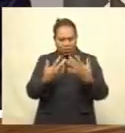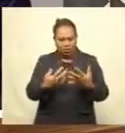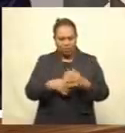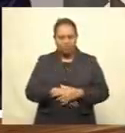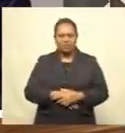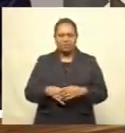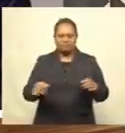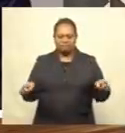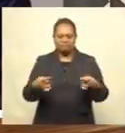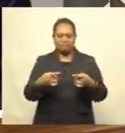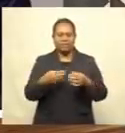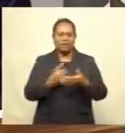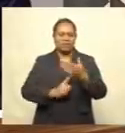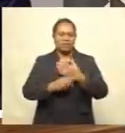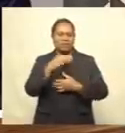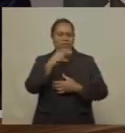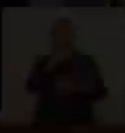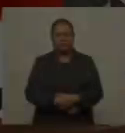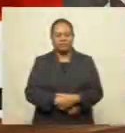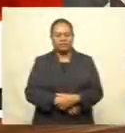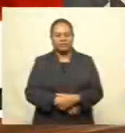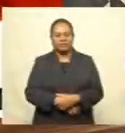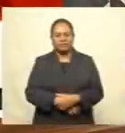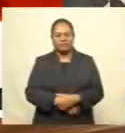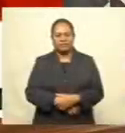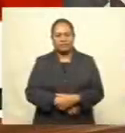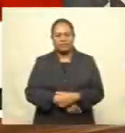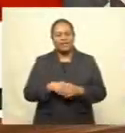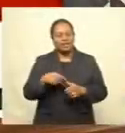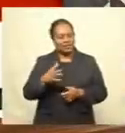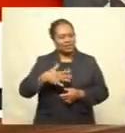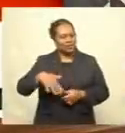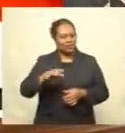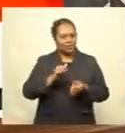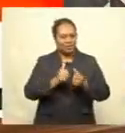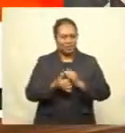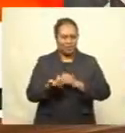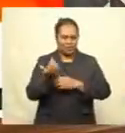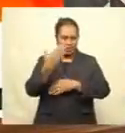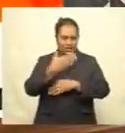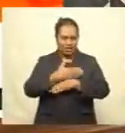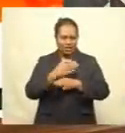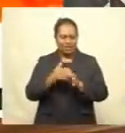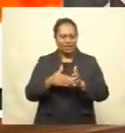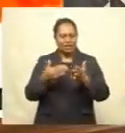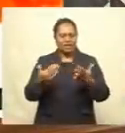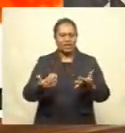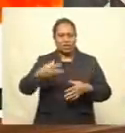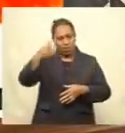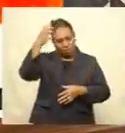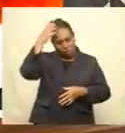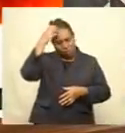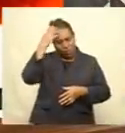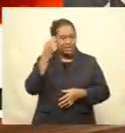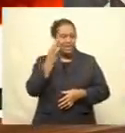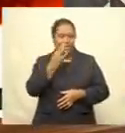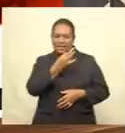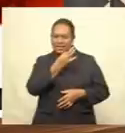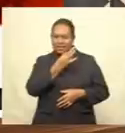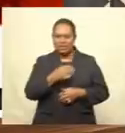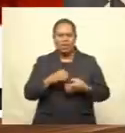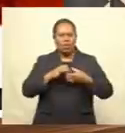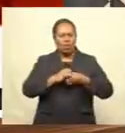clash in Melbourne. Check it out. That's it from Sports Tonight. Coming up, Queen Elizabeth has her own